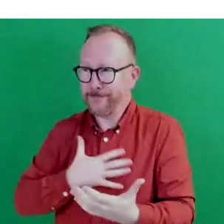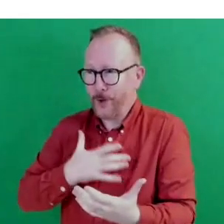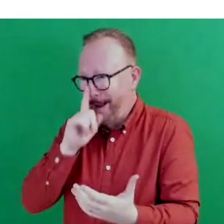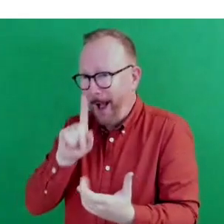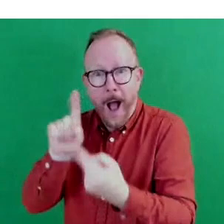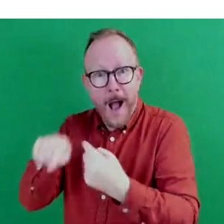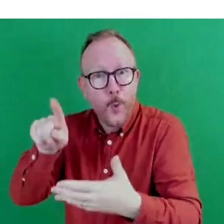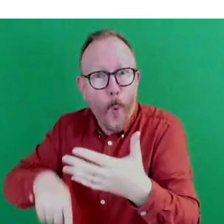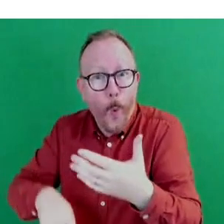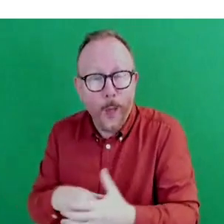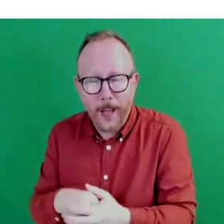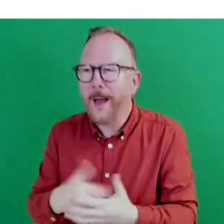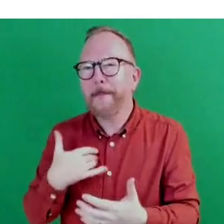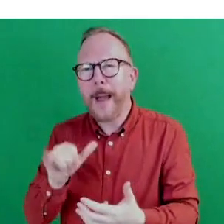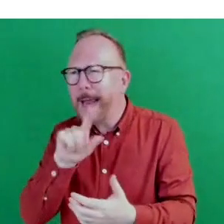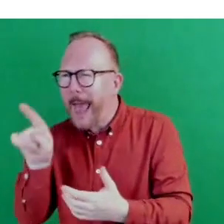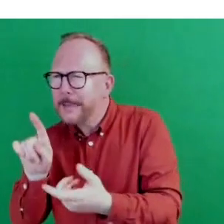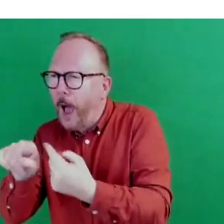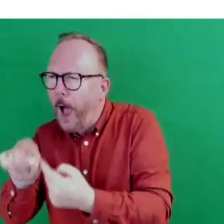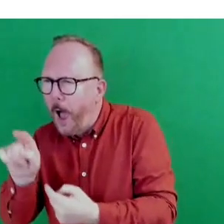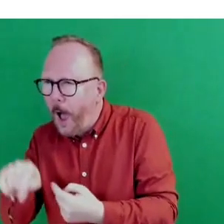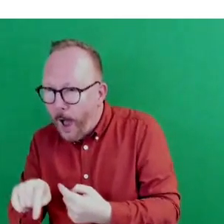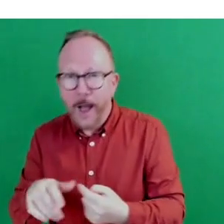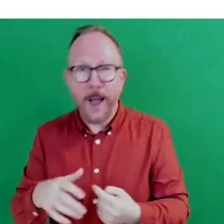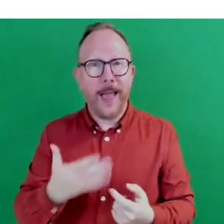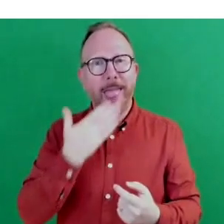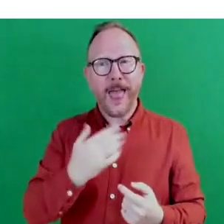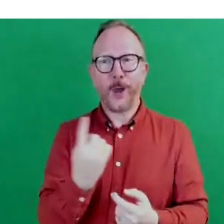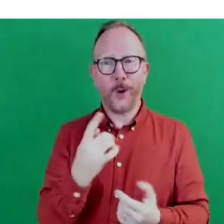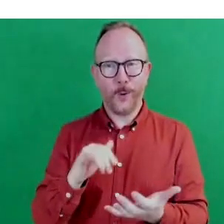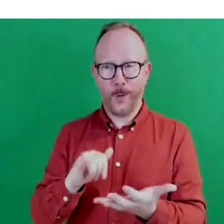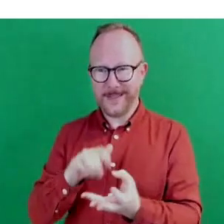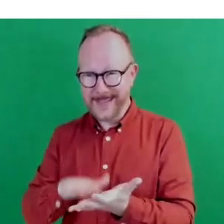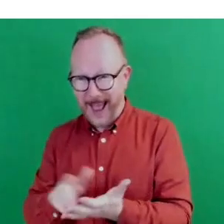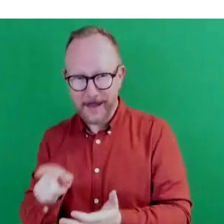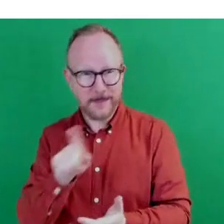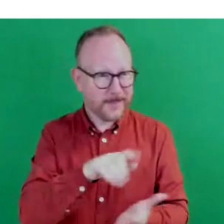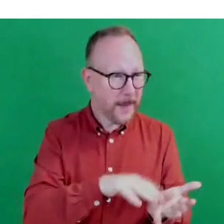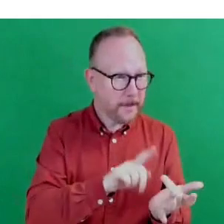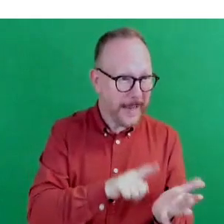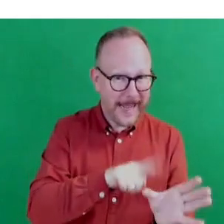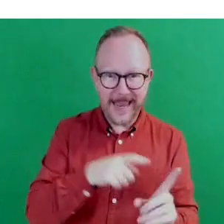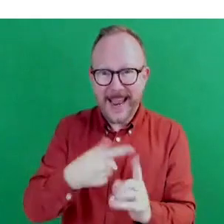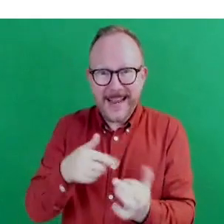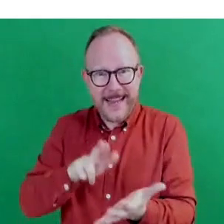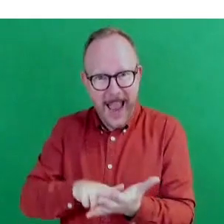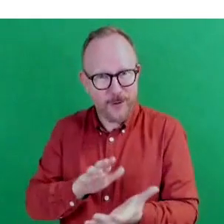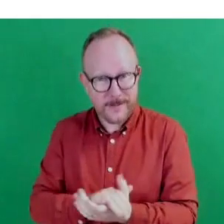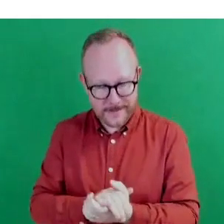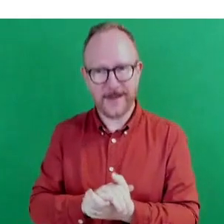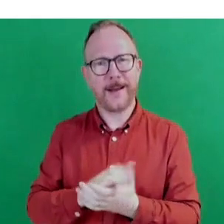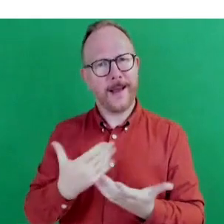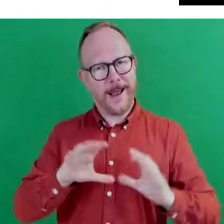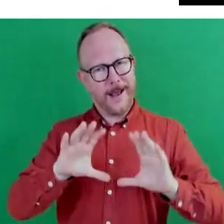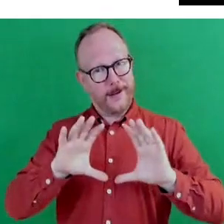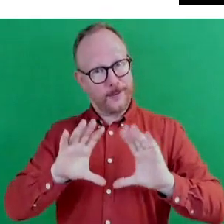you to Karen, Millie and Sam, and we're now going to go on to our video about the PWP role, and we're going to hear from Lauren. So over to